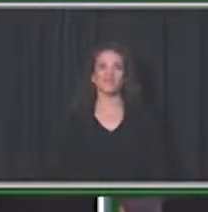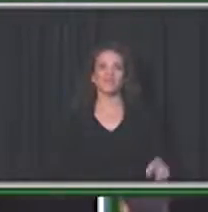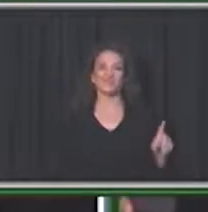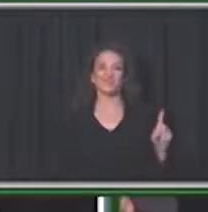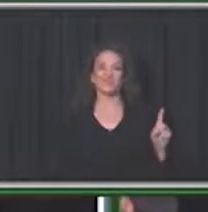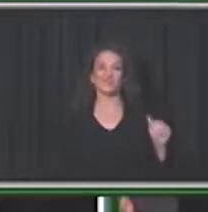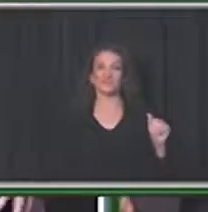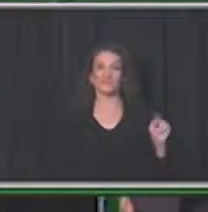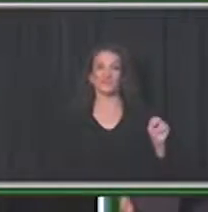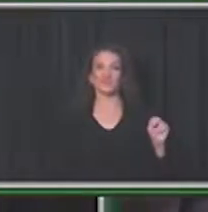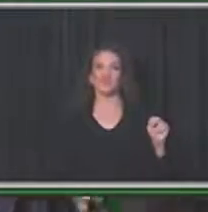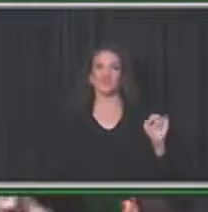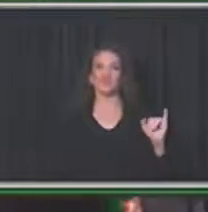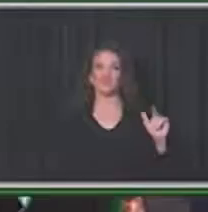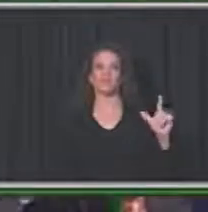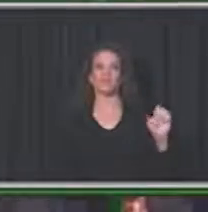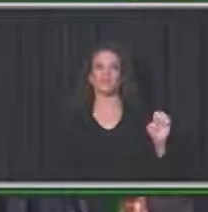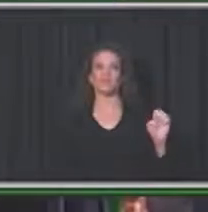Danielle Devaney.